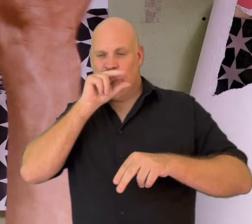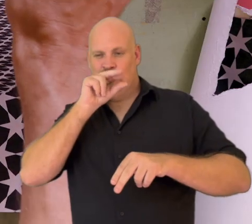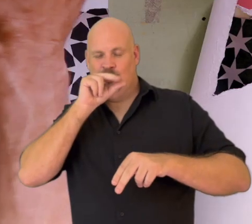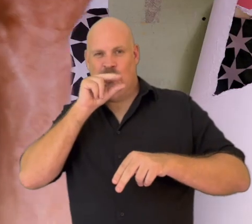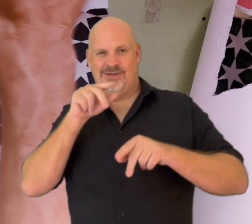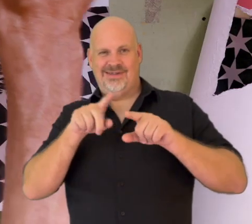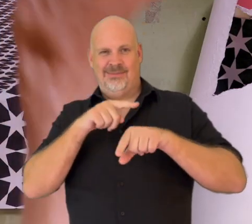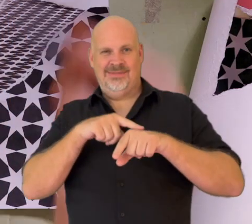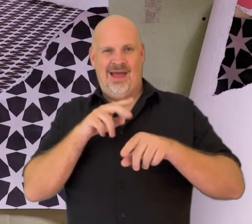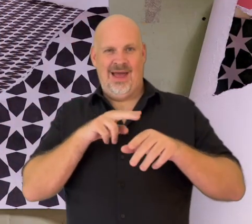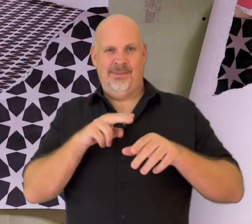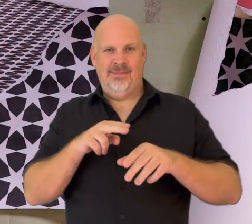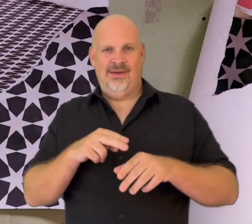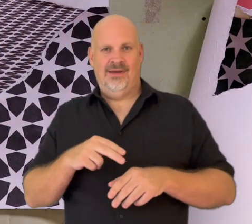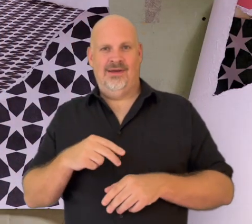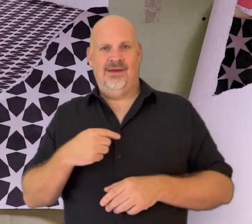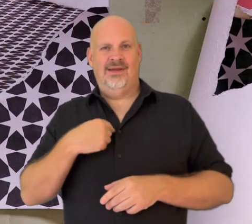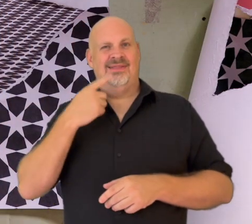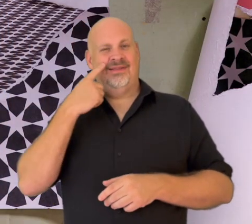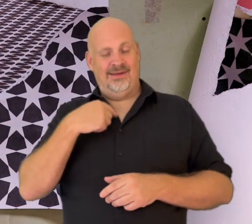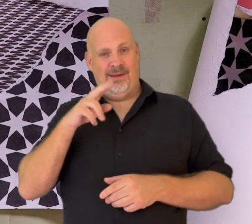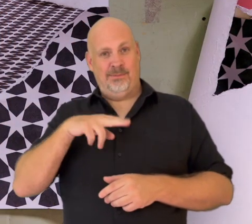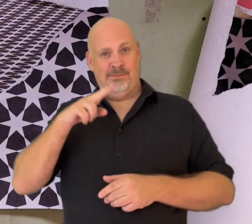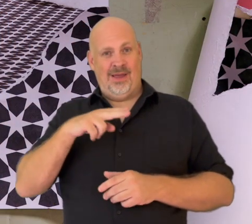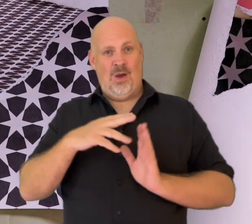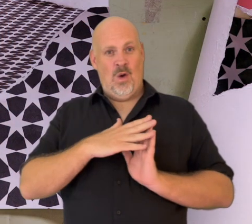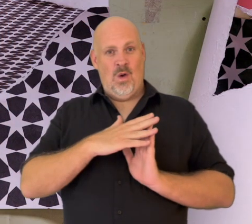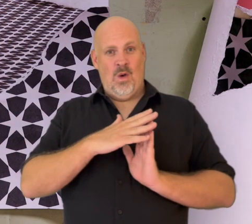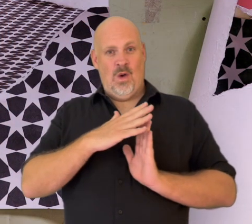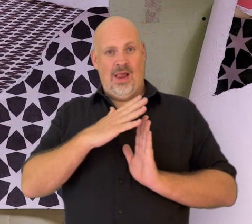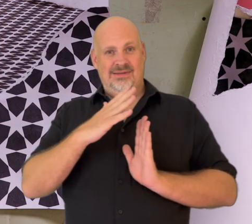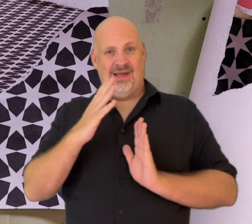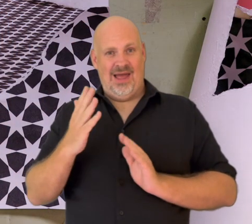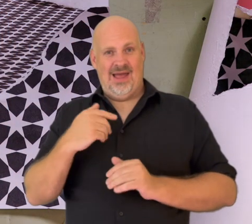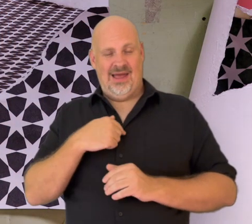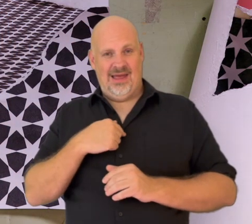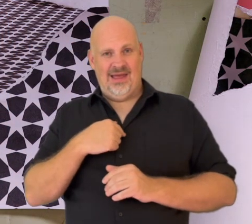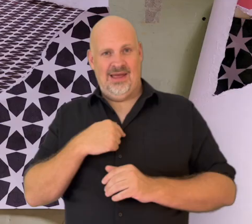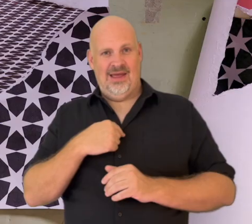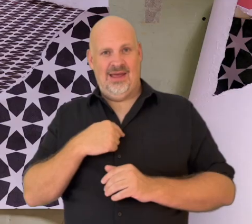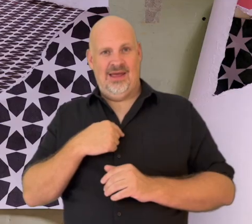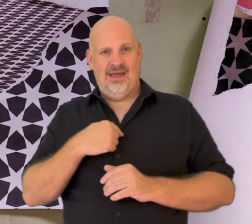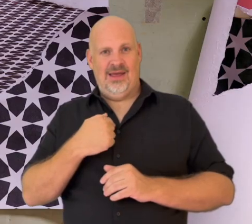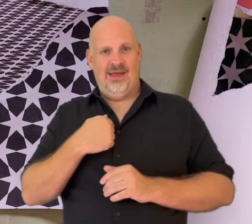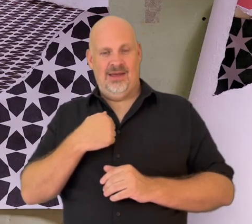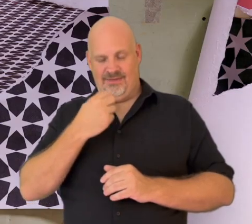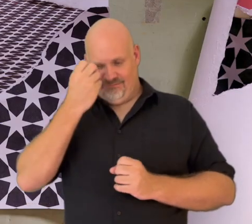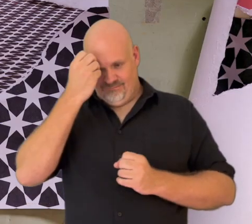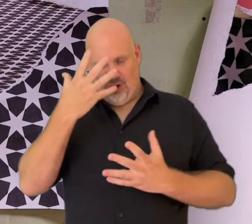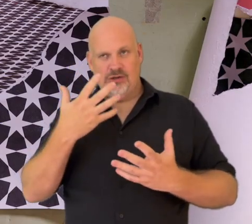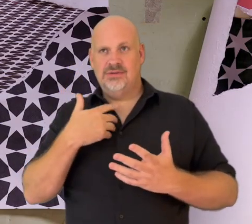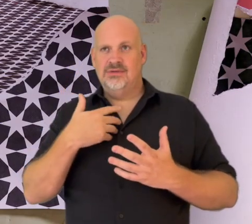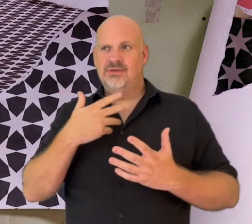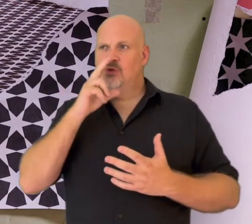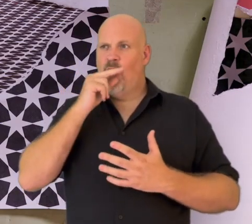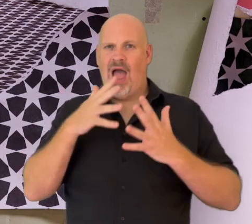I think when I've been painting all day, I forget how to talk.